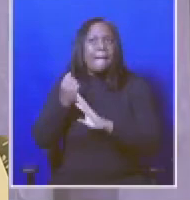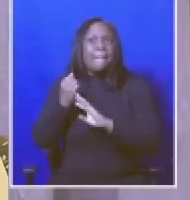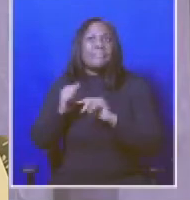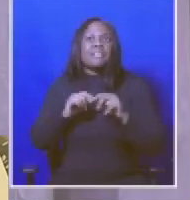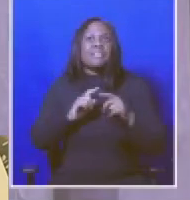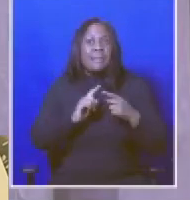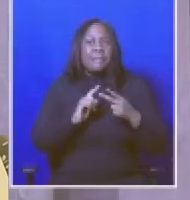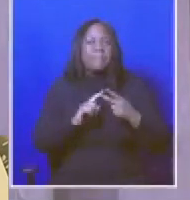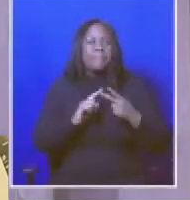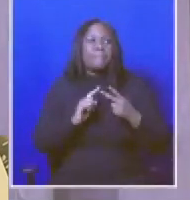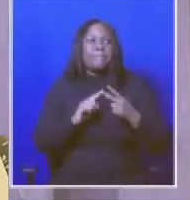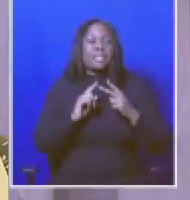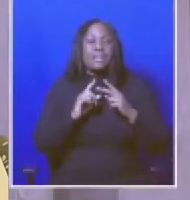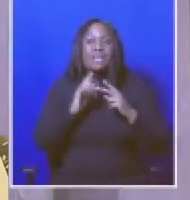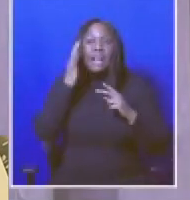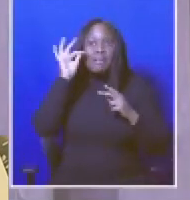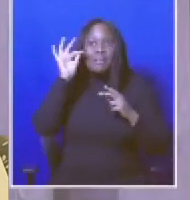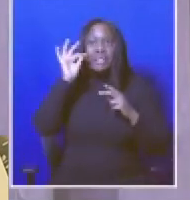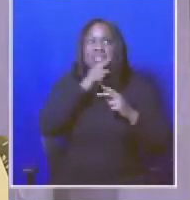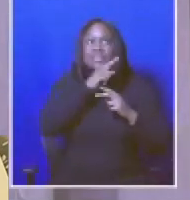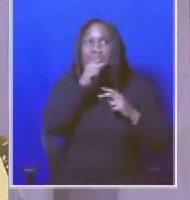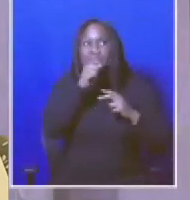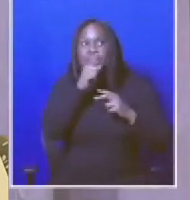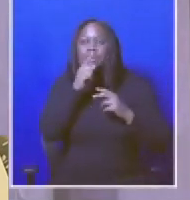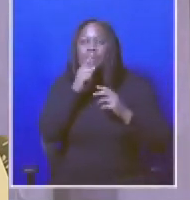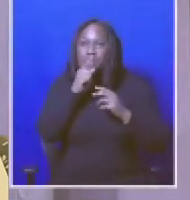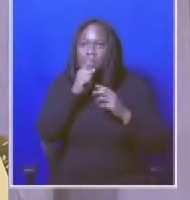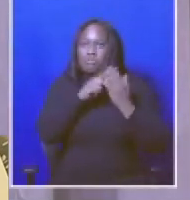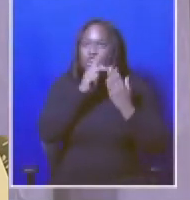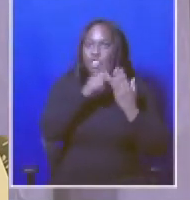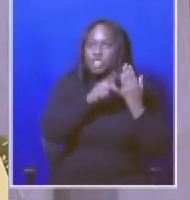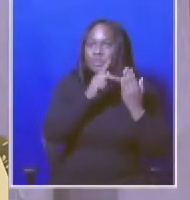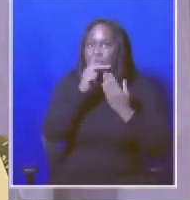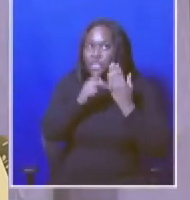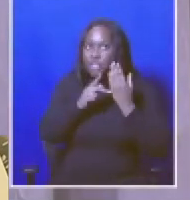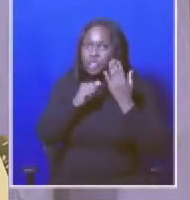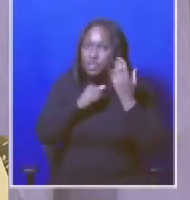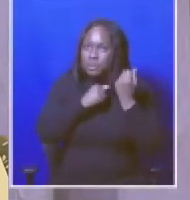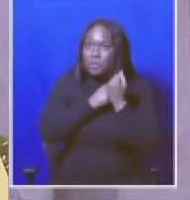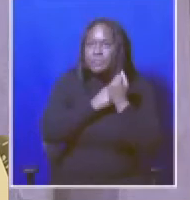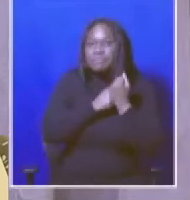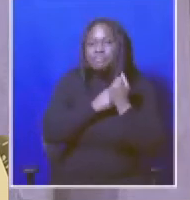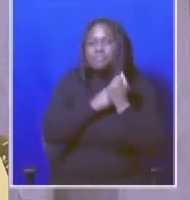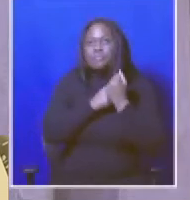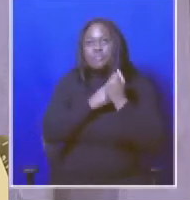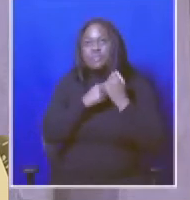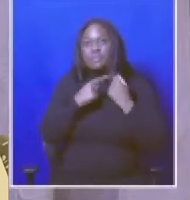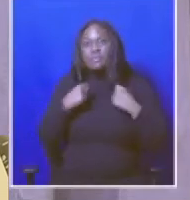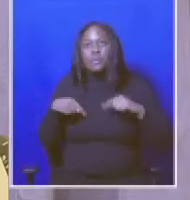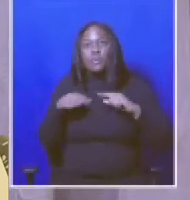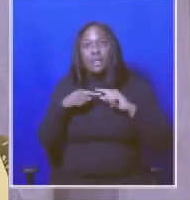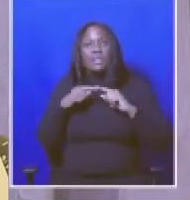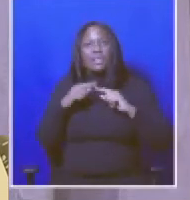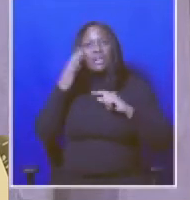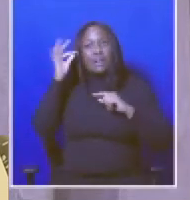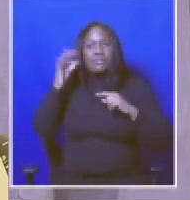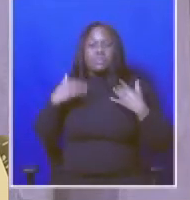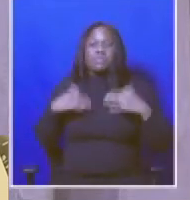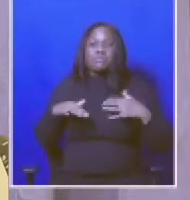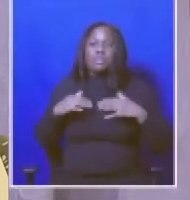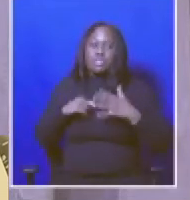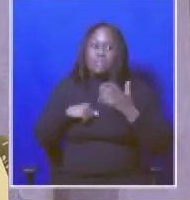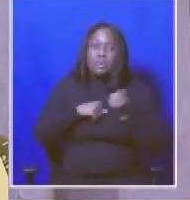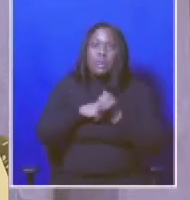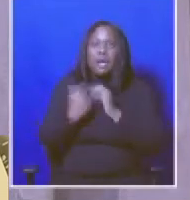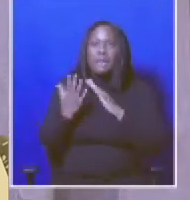interventions. And a lot of work that we are doing at the level of government, support comes amongst others from